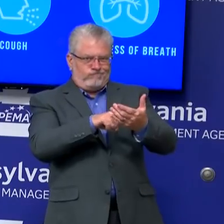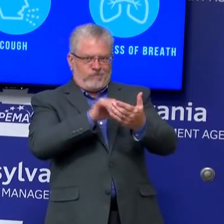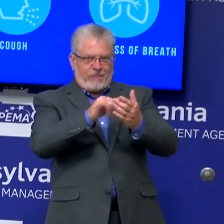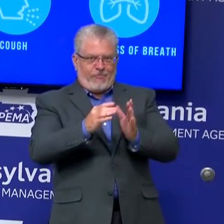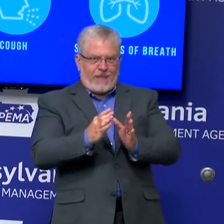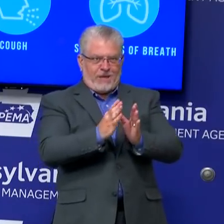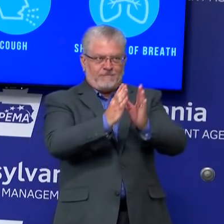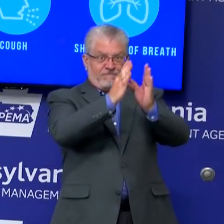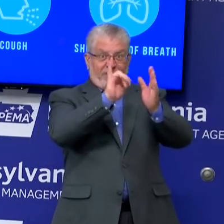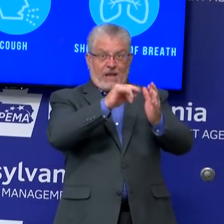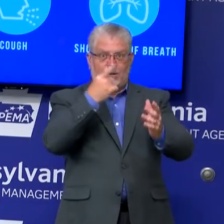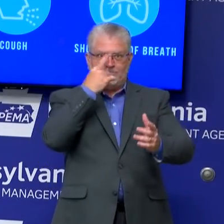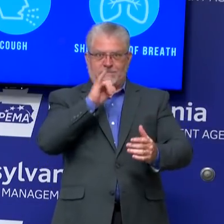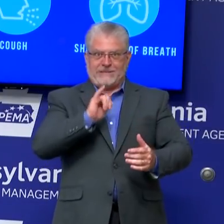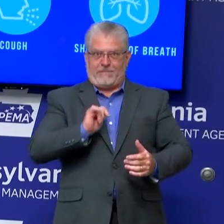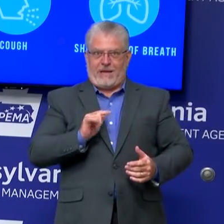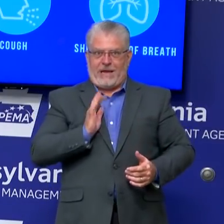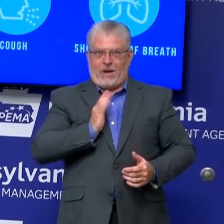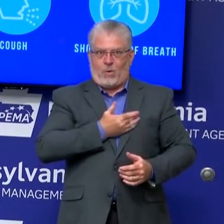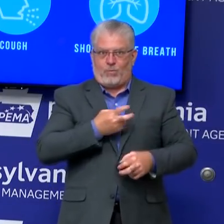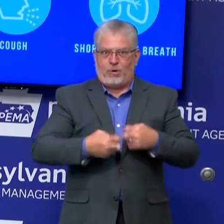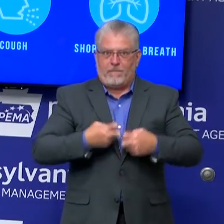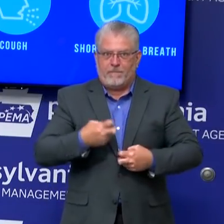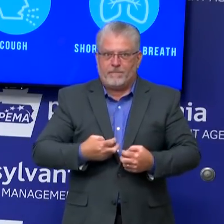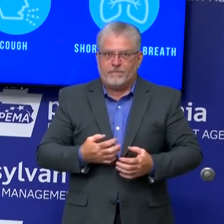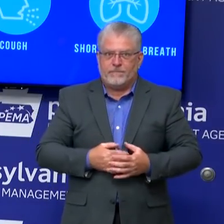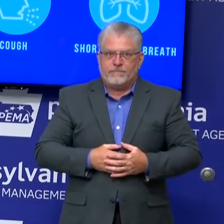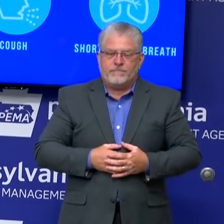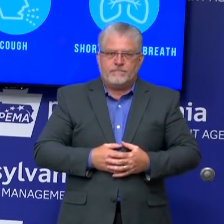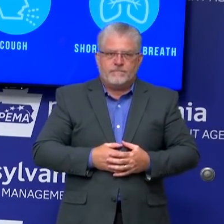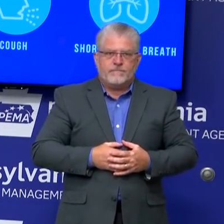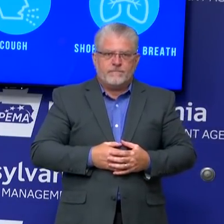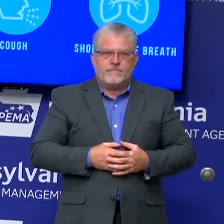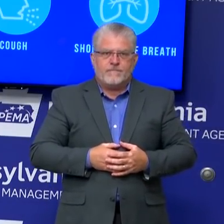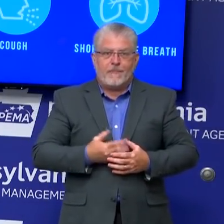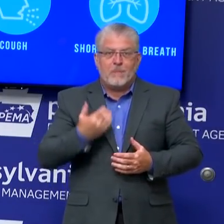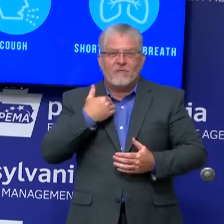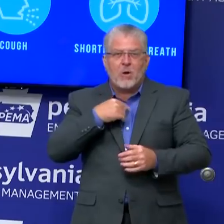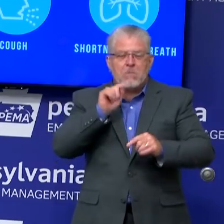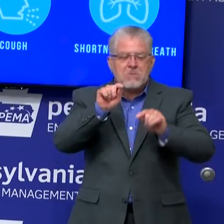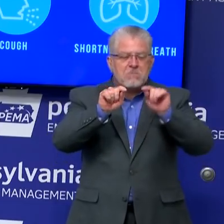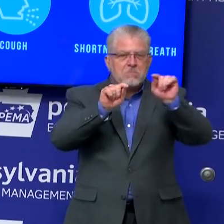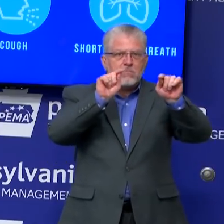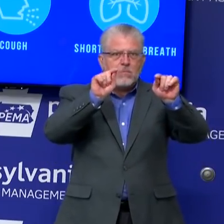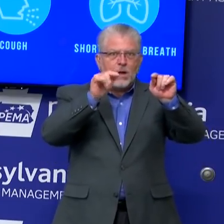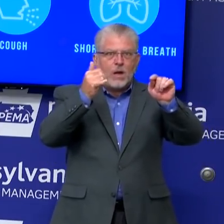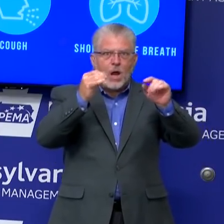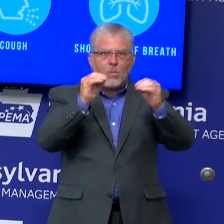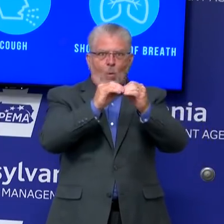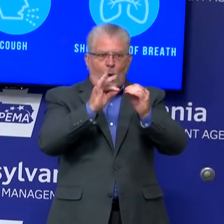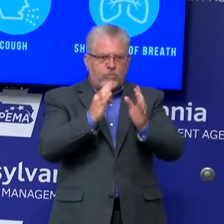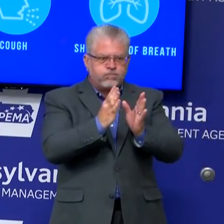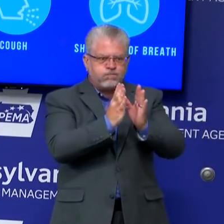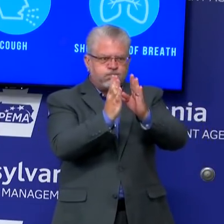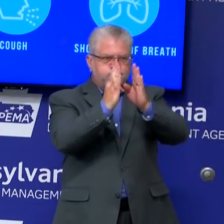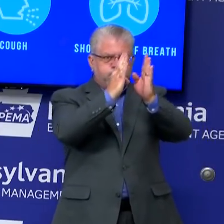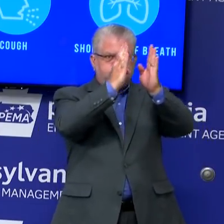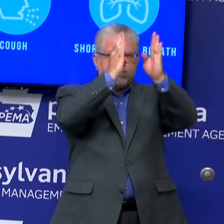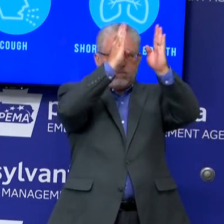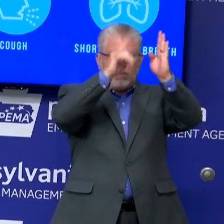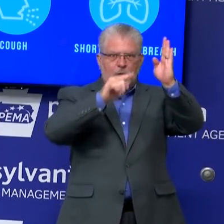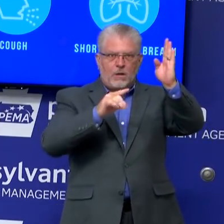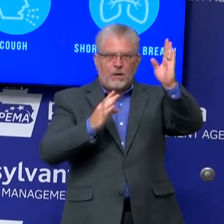New England, where it was fairly quiet. And within a couple of weeks, they now resemble more like the cities in North Carolina that have